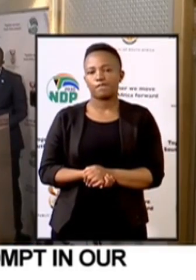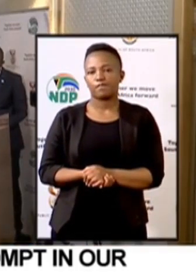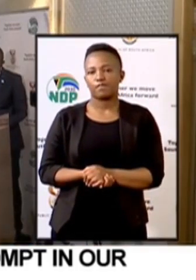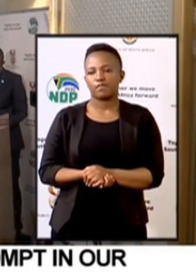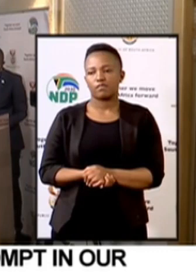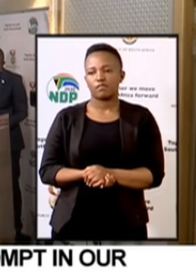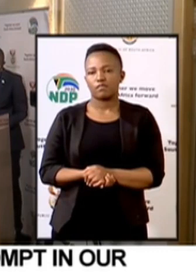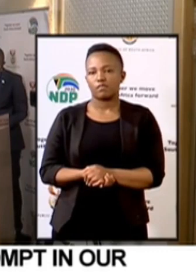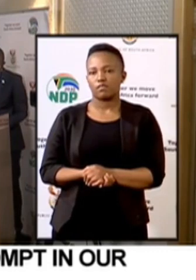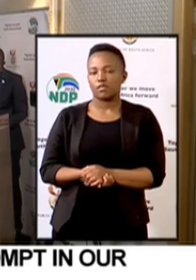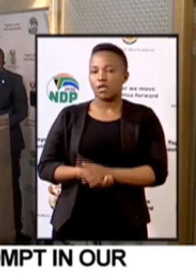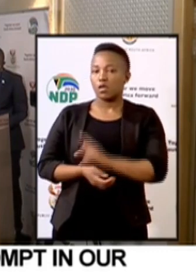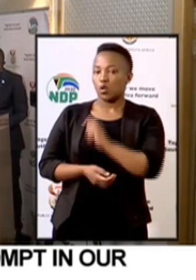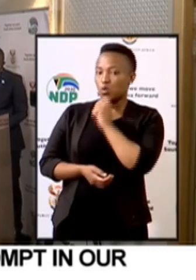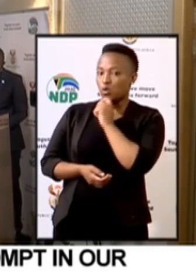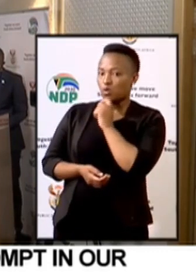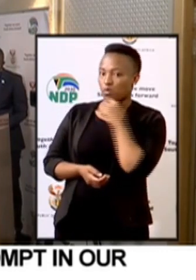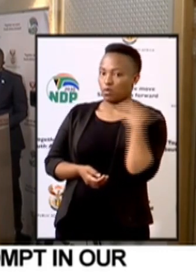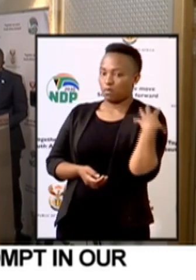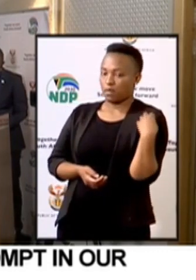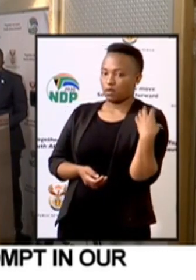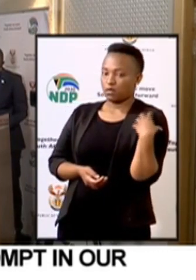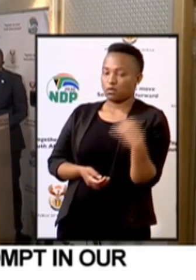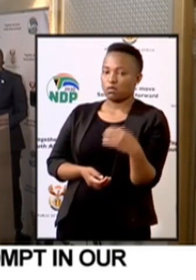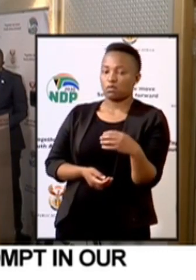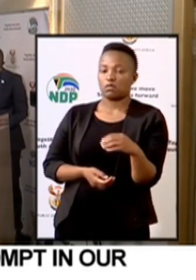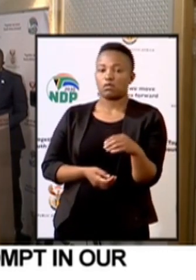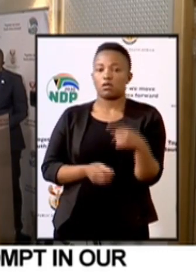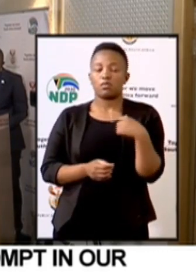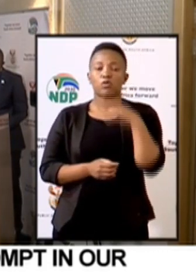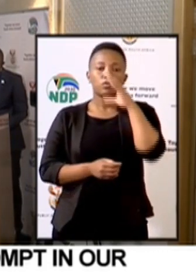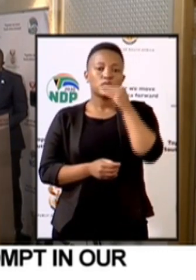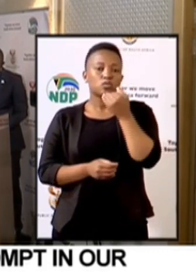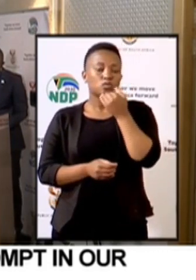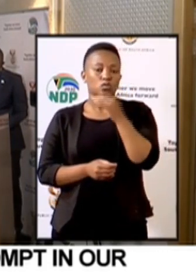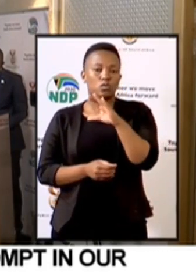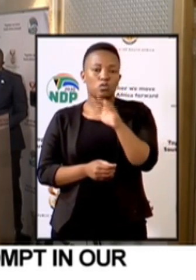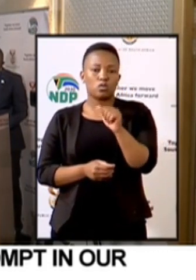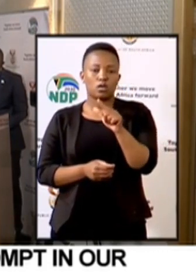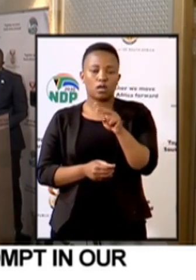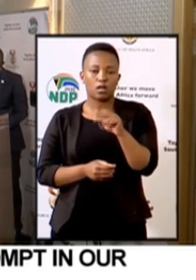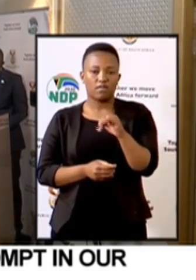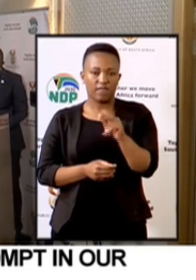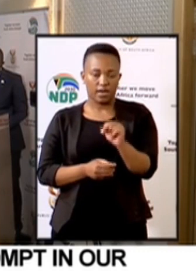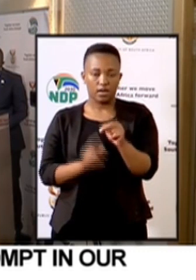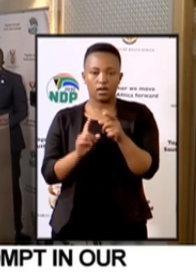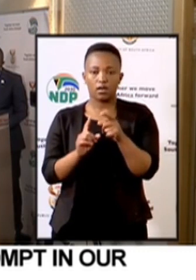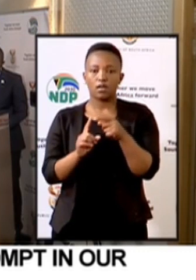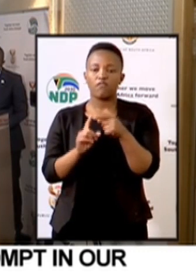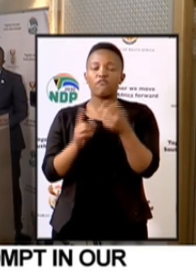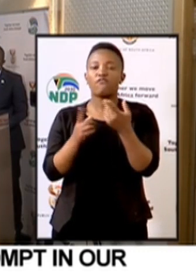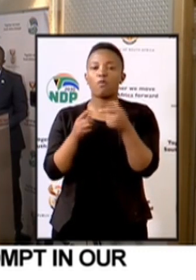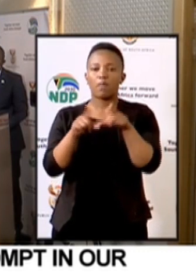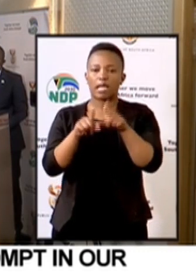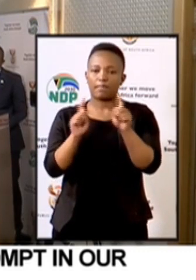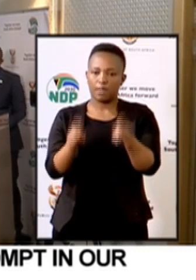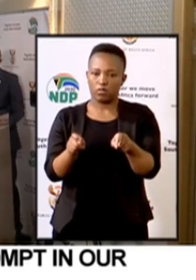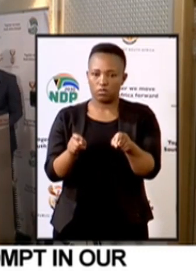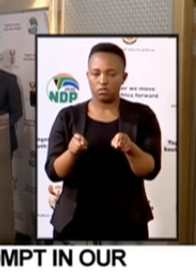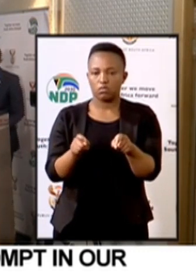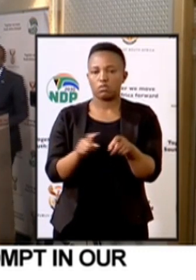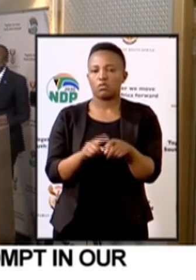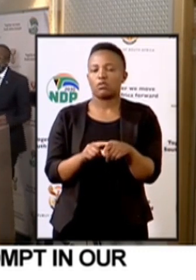Good morning, Mr. Minister. You're speaking to Tabri here, Northern Cape Town. Just a question for you. There are a